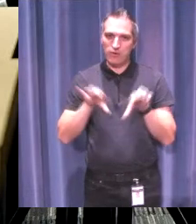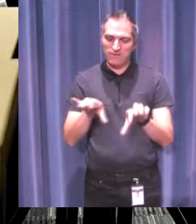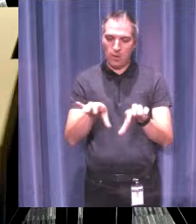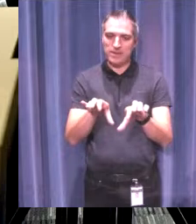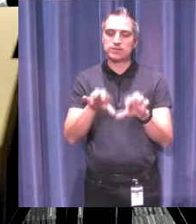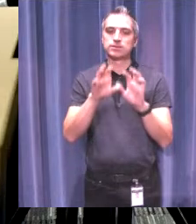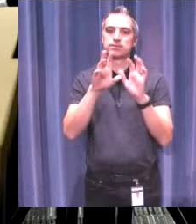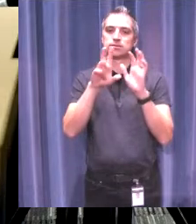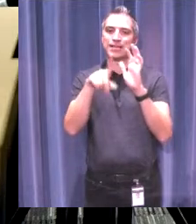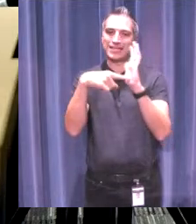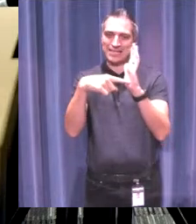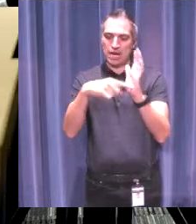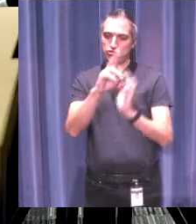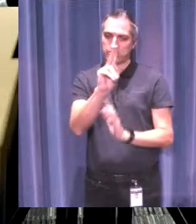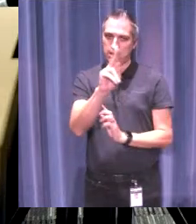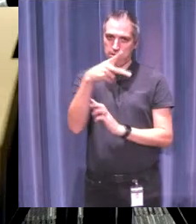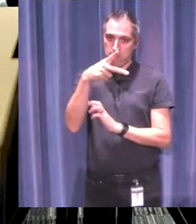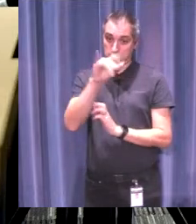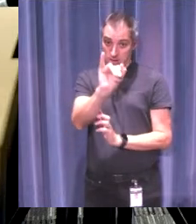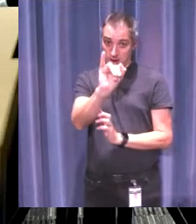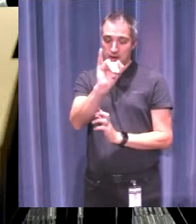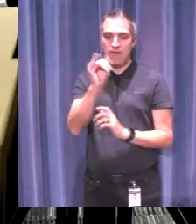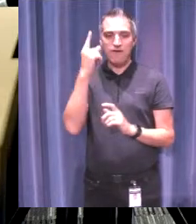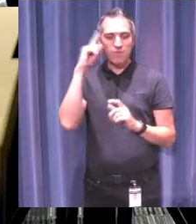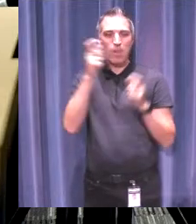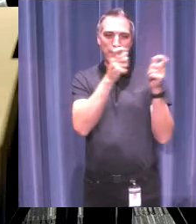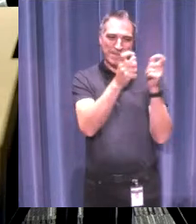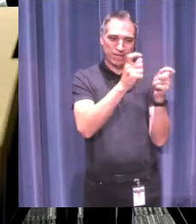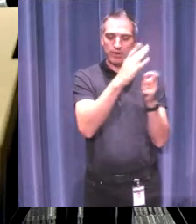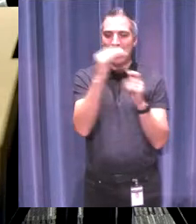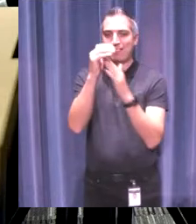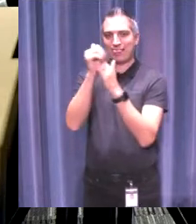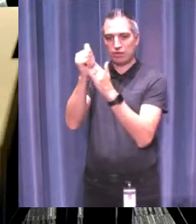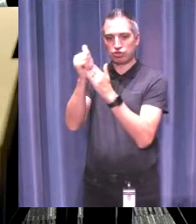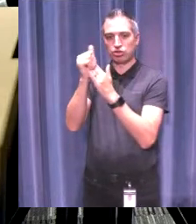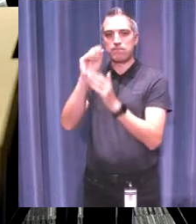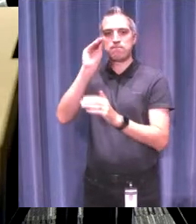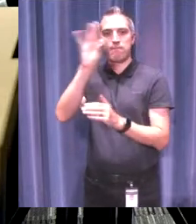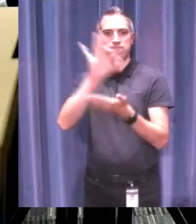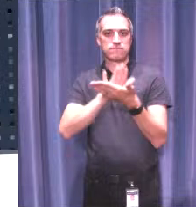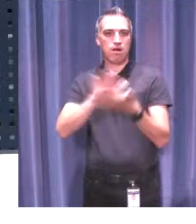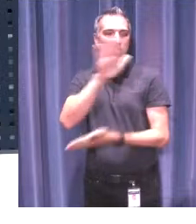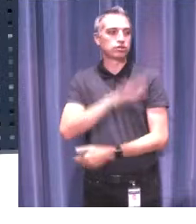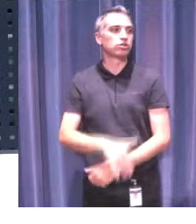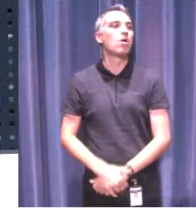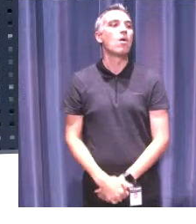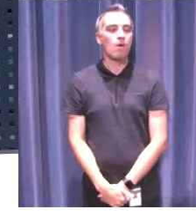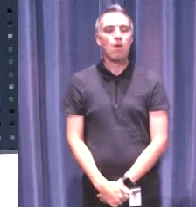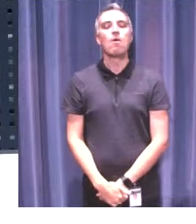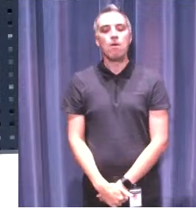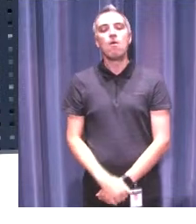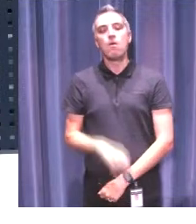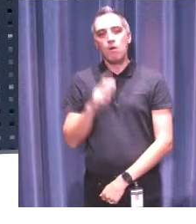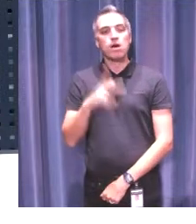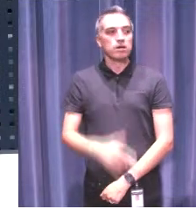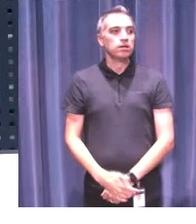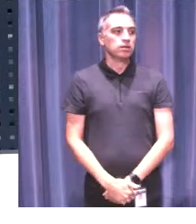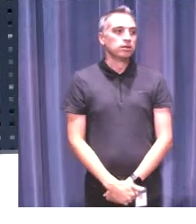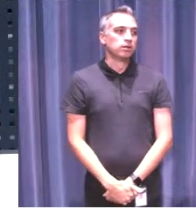indicators would you monitor for the management and leadership of the college? Yeah, okay.